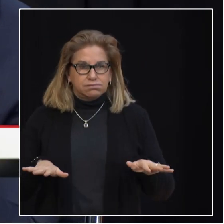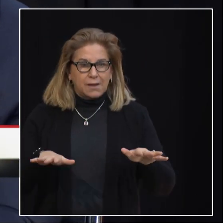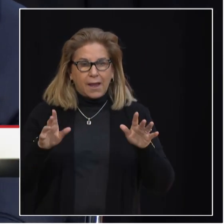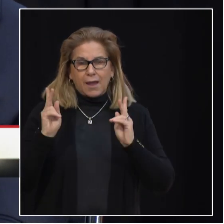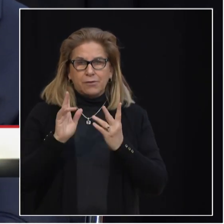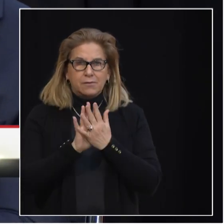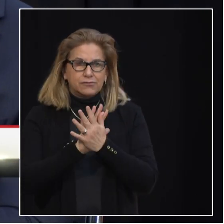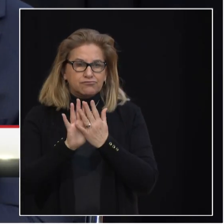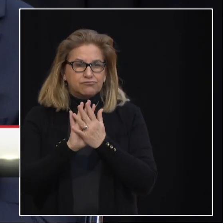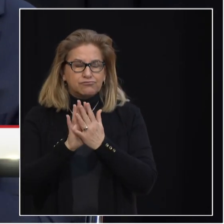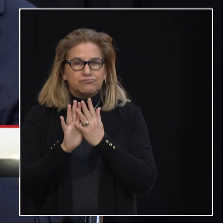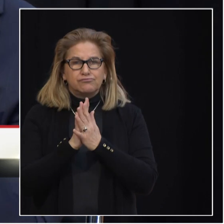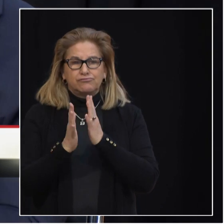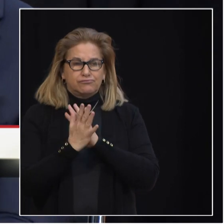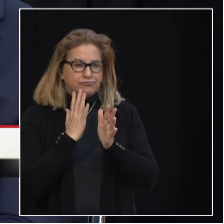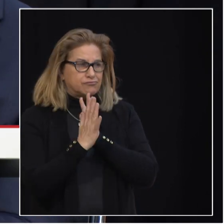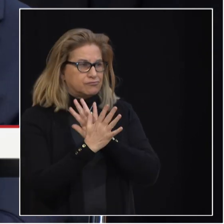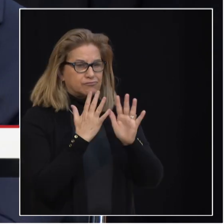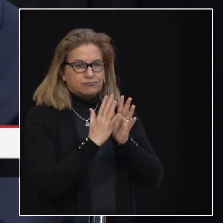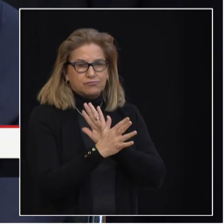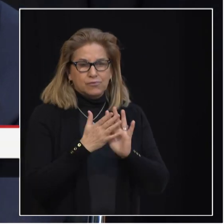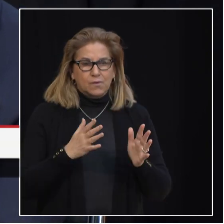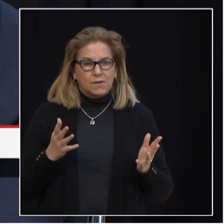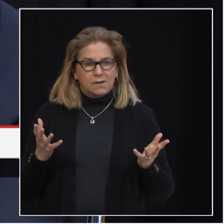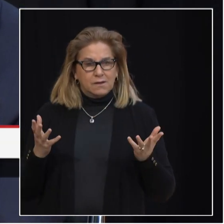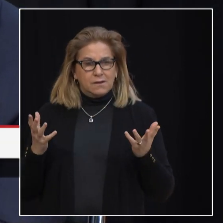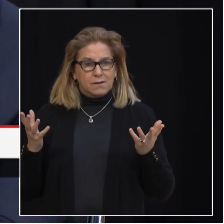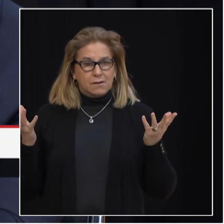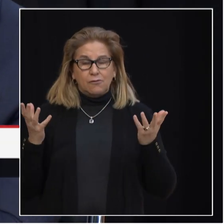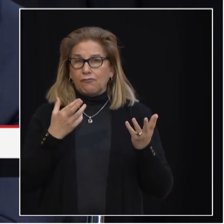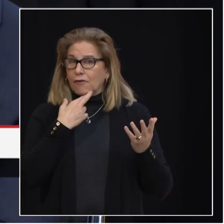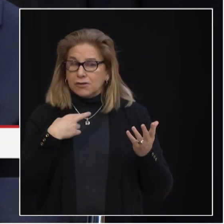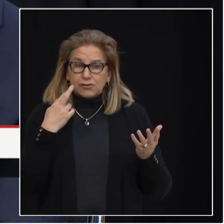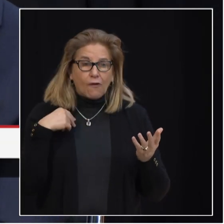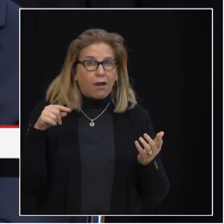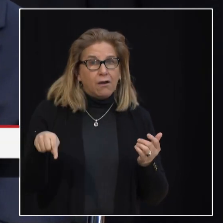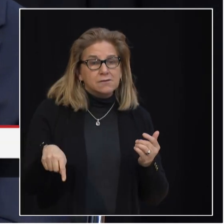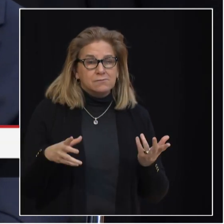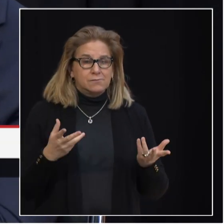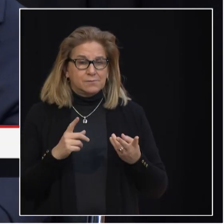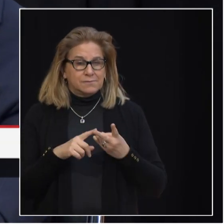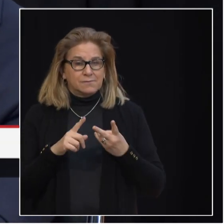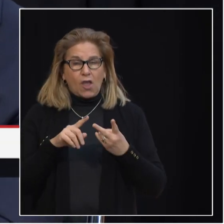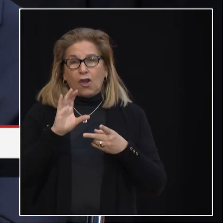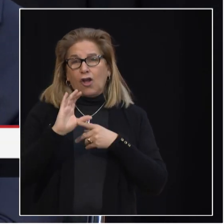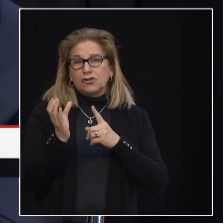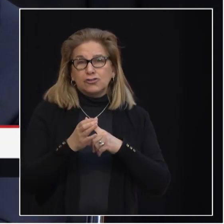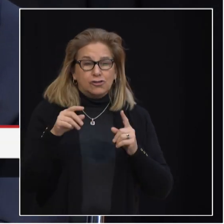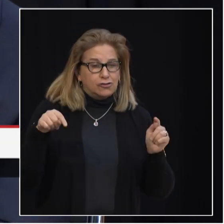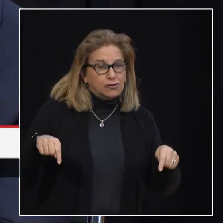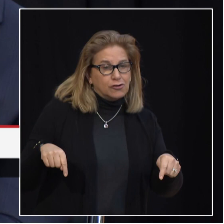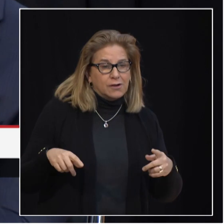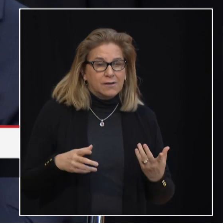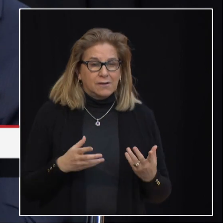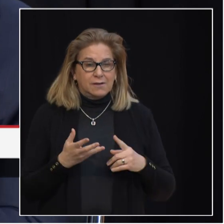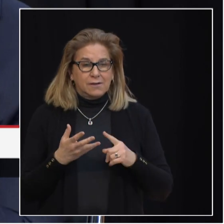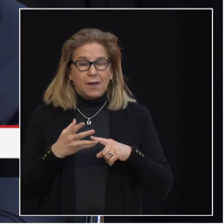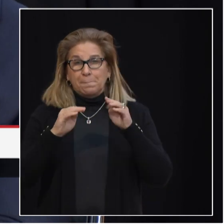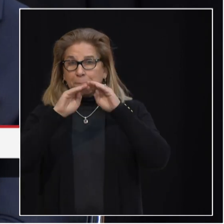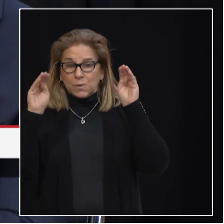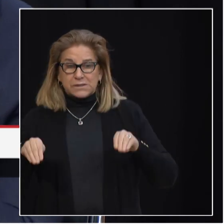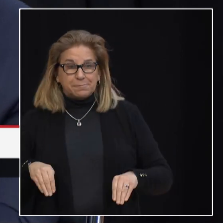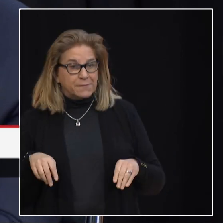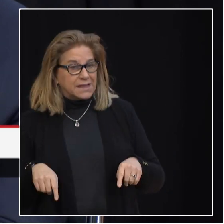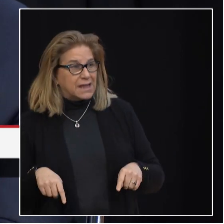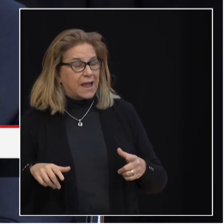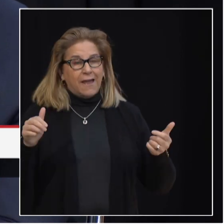our thriving, world-acclaimed restaurant scene. It's all of the cultural institutions, museums, theaters that attract